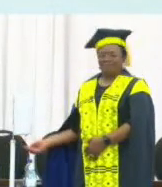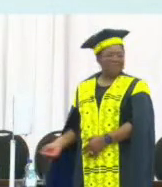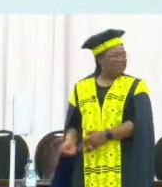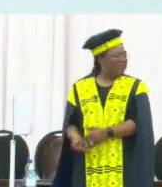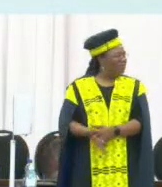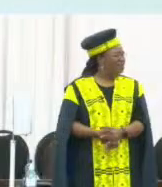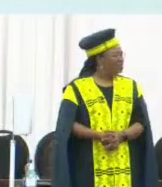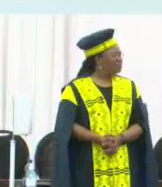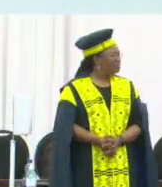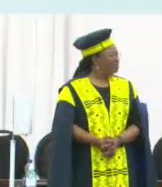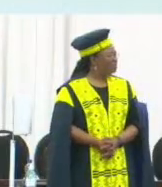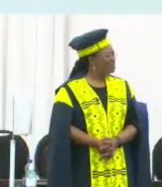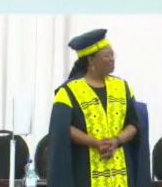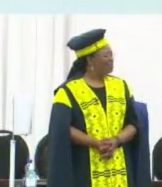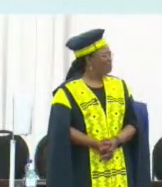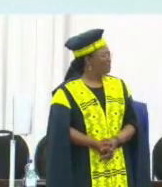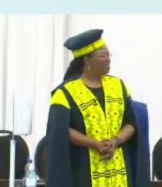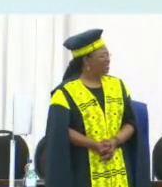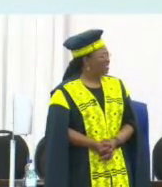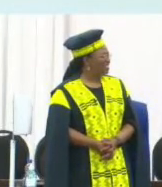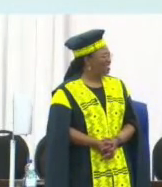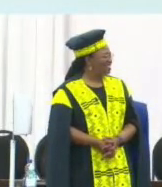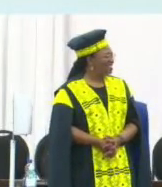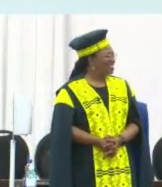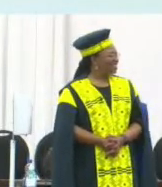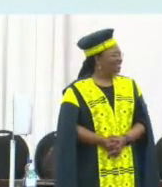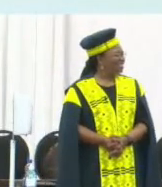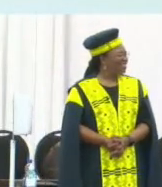Azonlade Agbega.